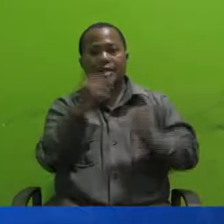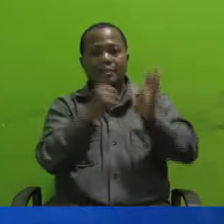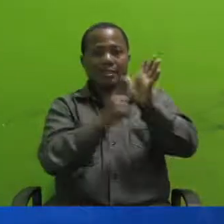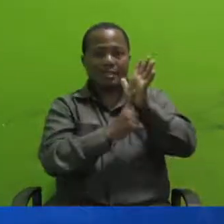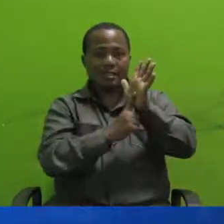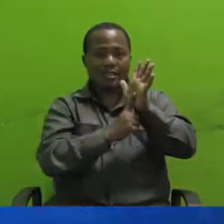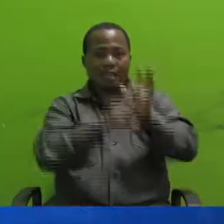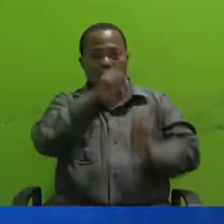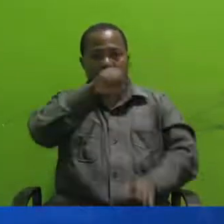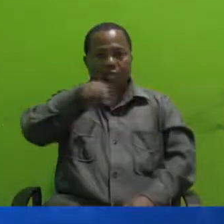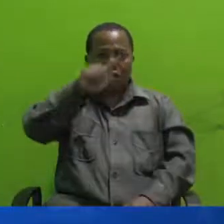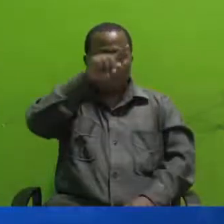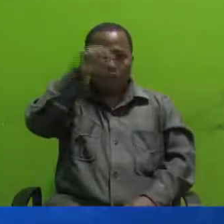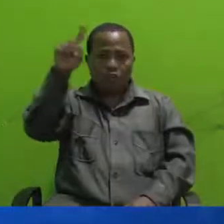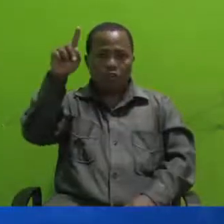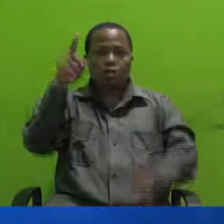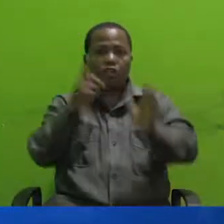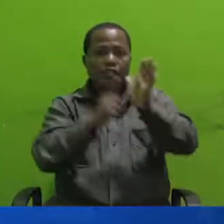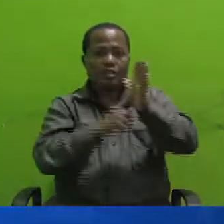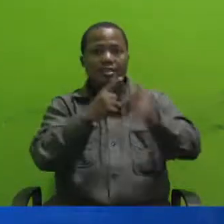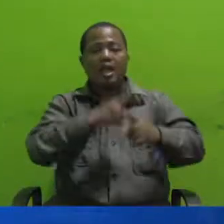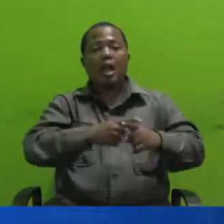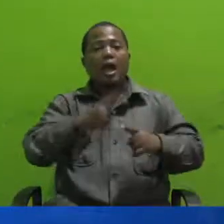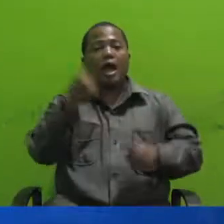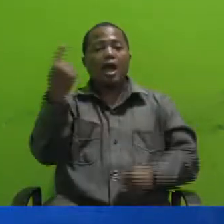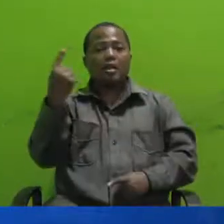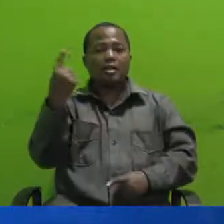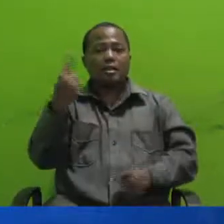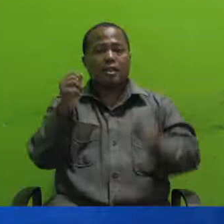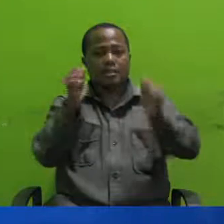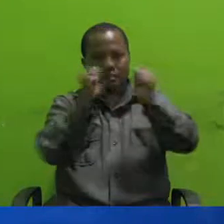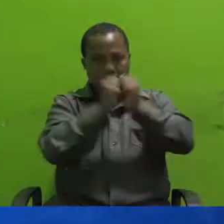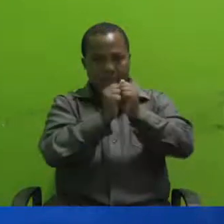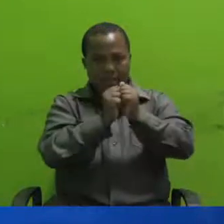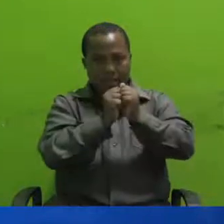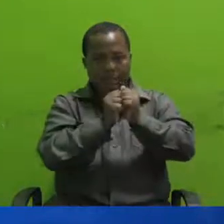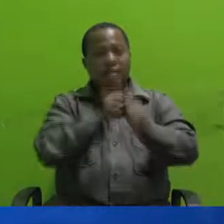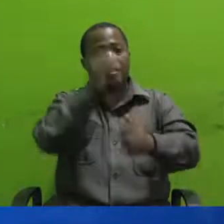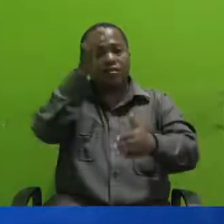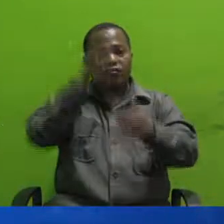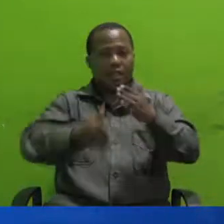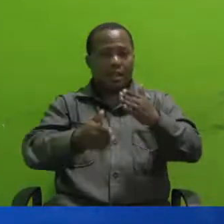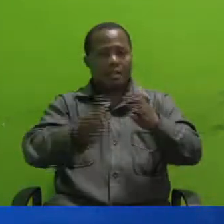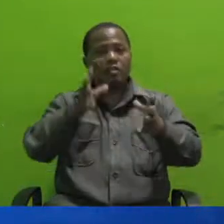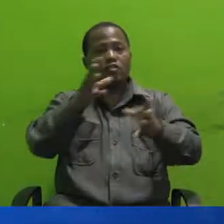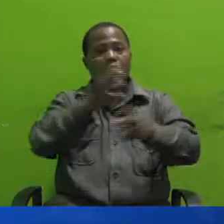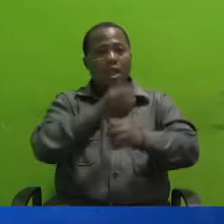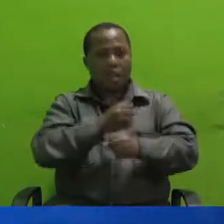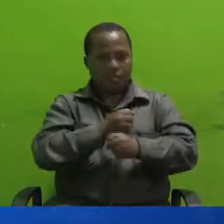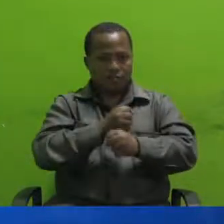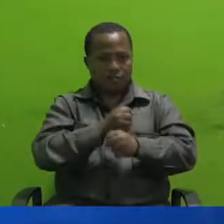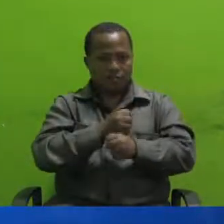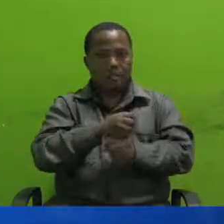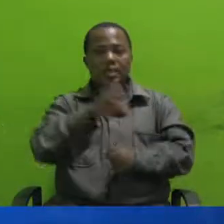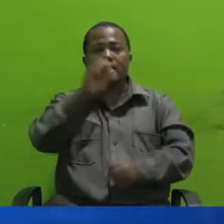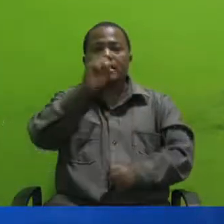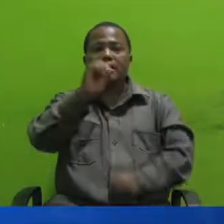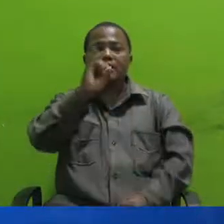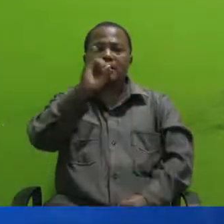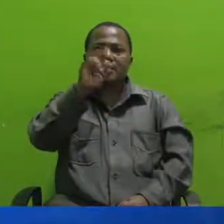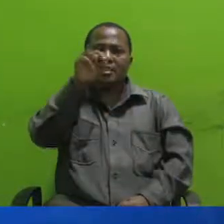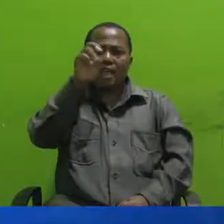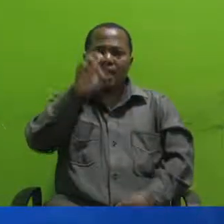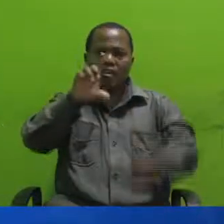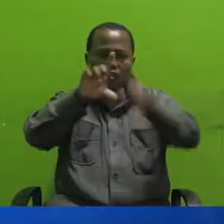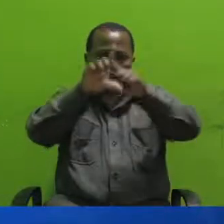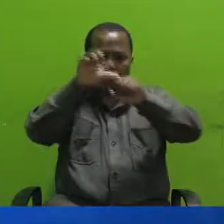36 is the square of 6 and 100 is the square of 10. So finally we will have sine